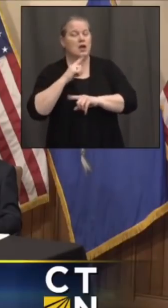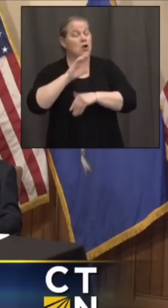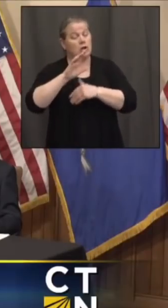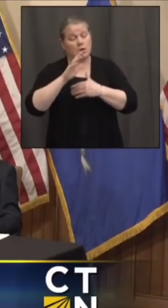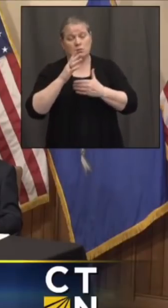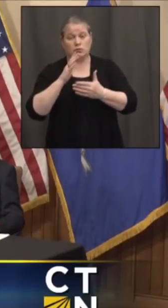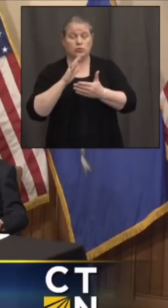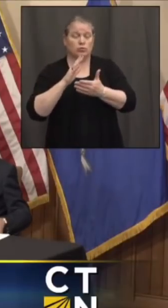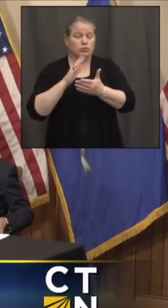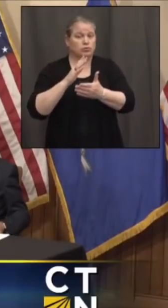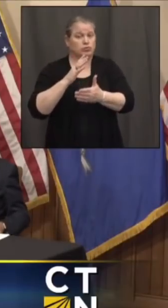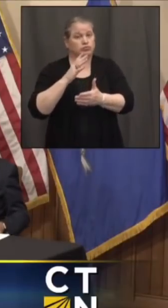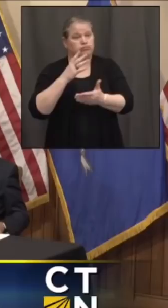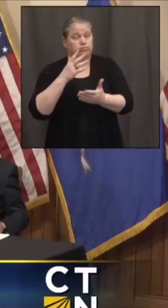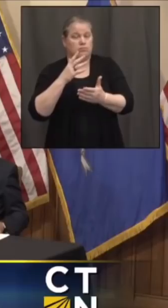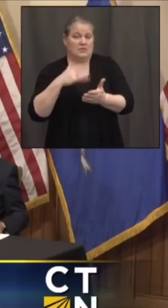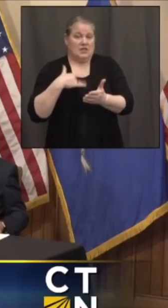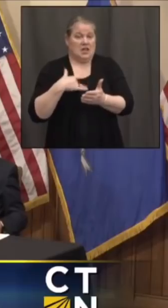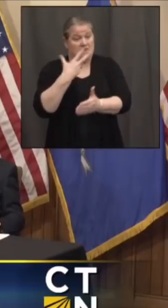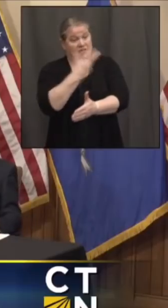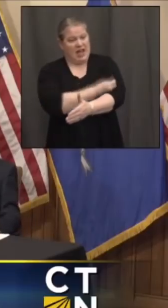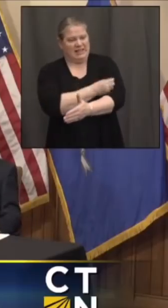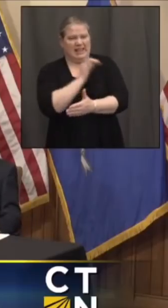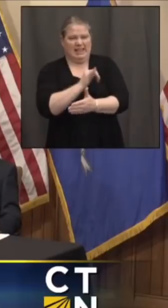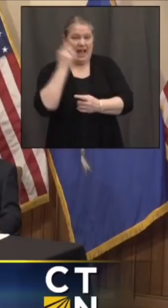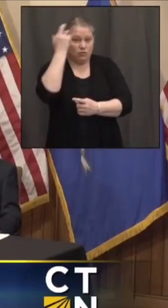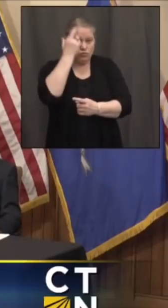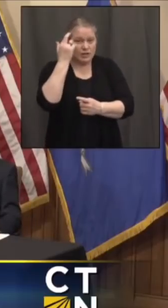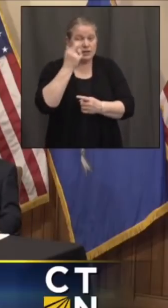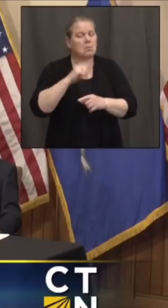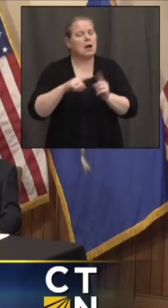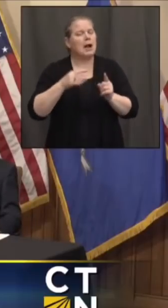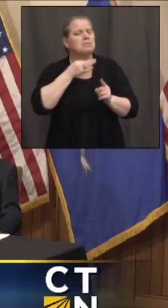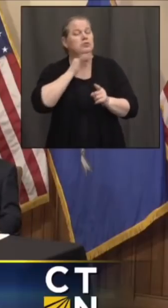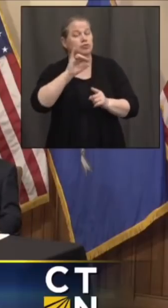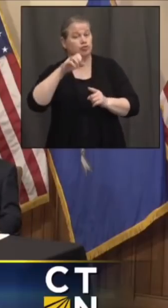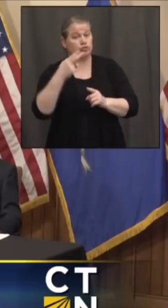if your position has changed, if you think that the vaccine deserves the credit there.